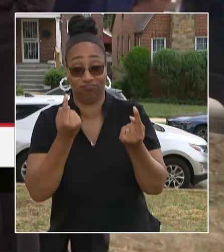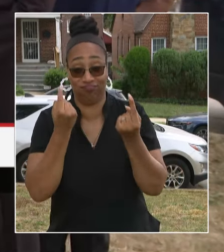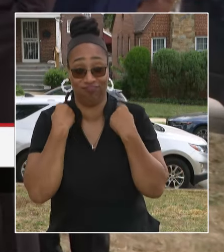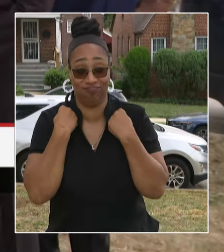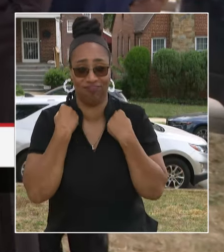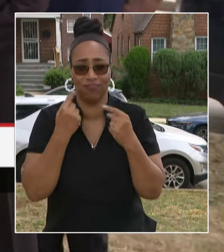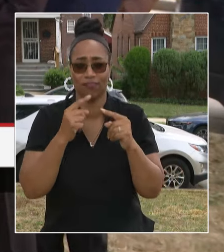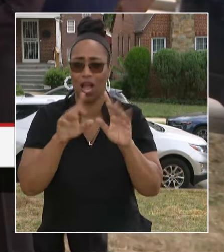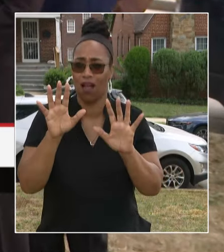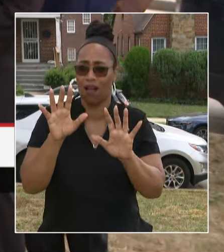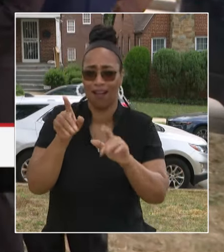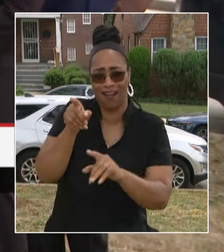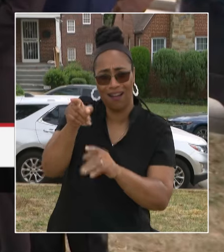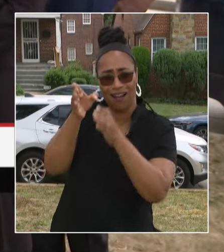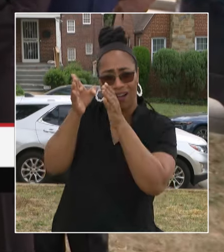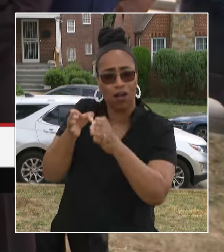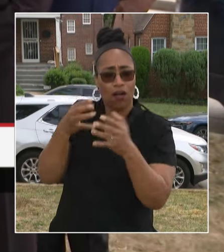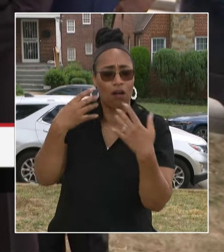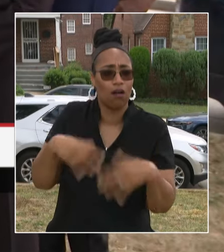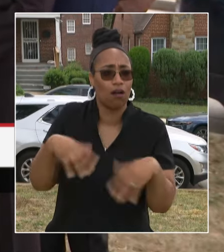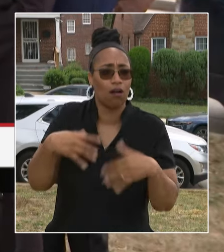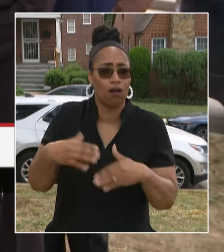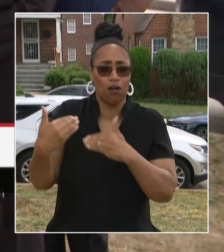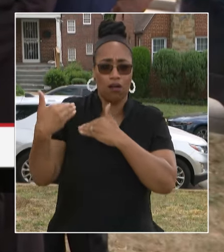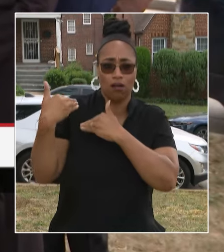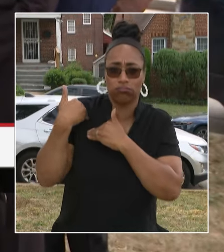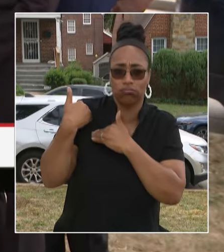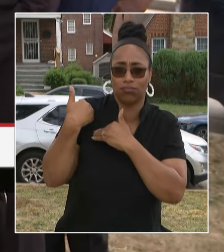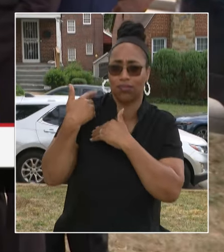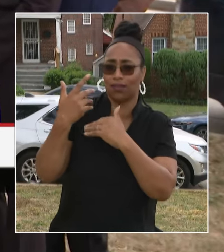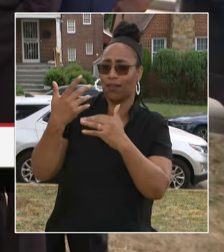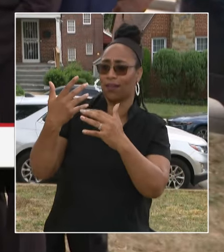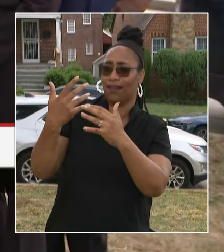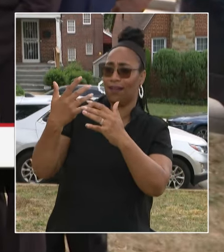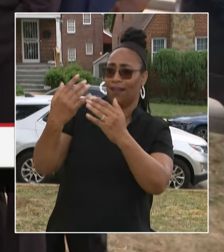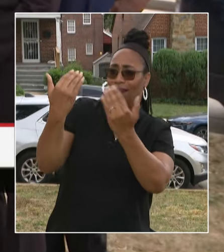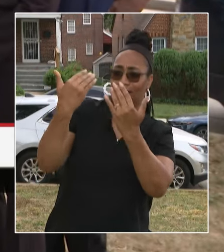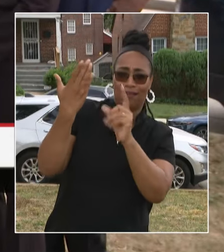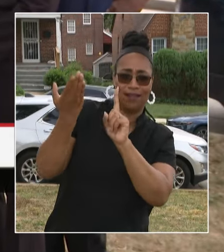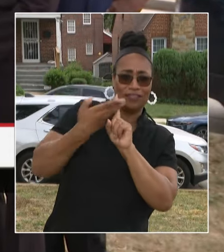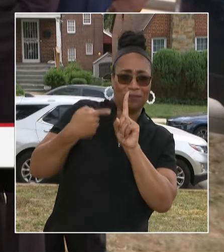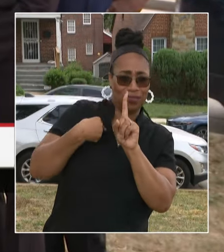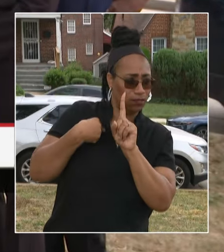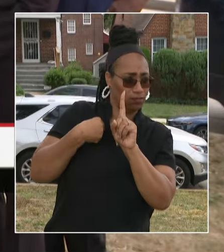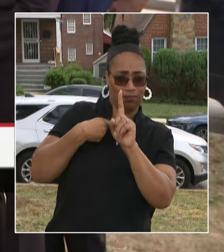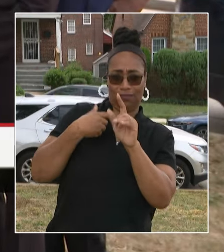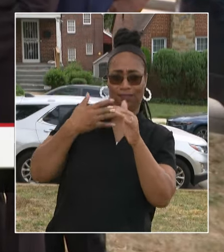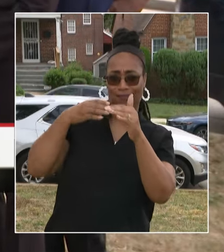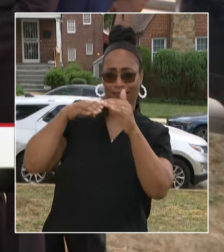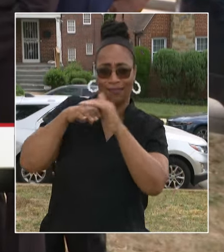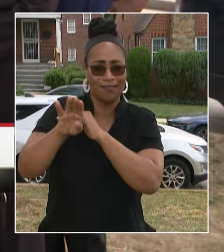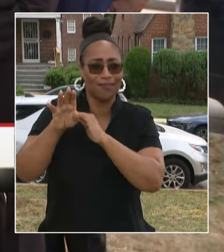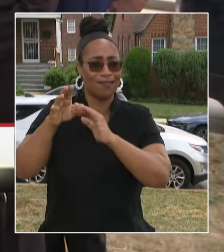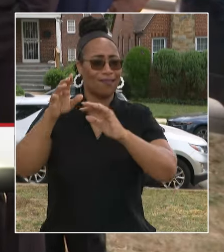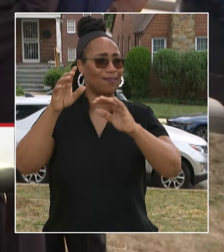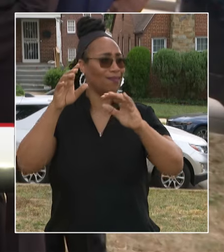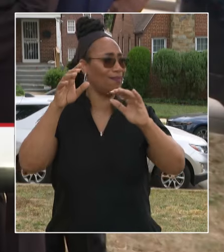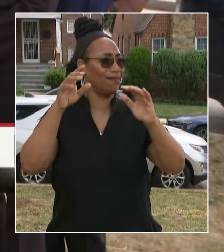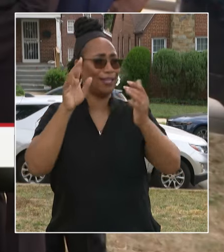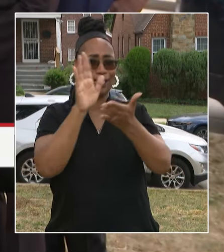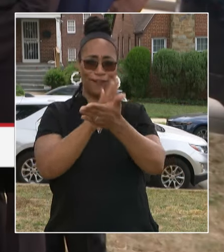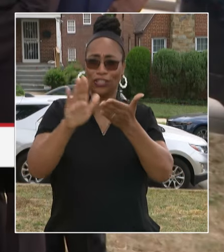there, coming to Washington, D.C., but to Howard University. And I just want to share with some things about the vision of the man. When he talked with him, no